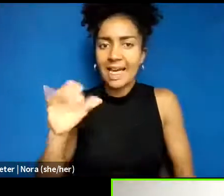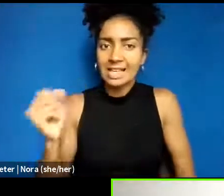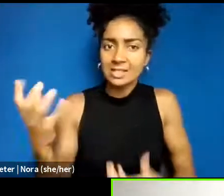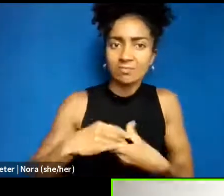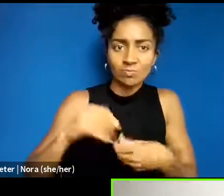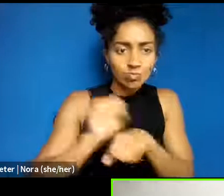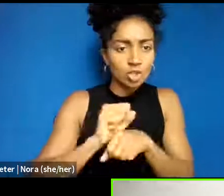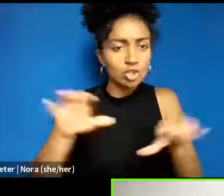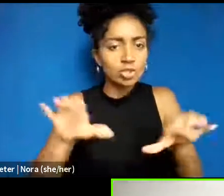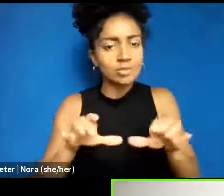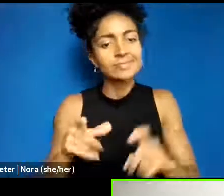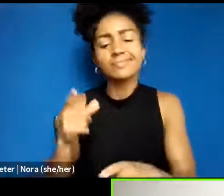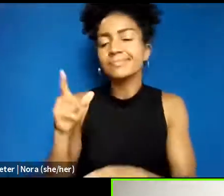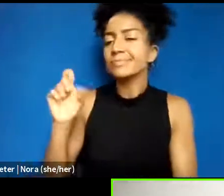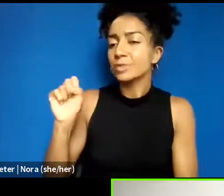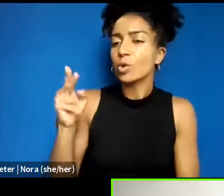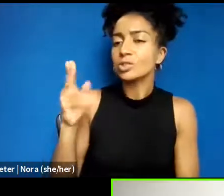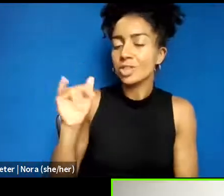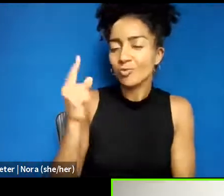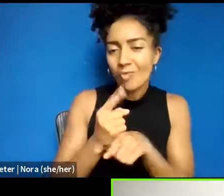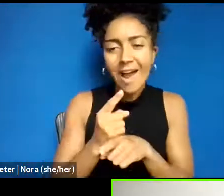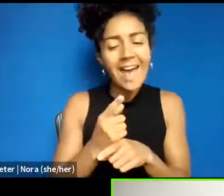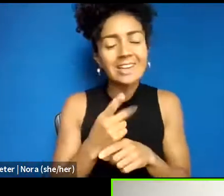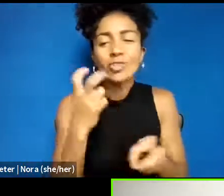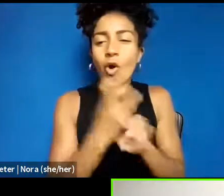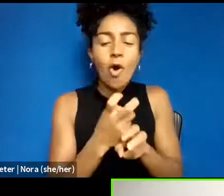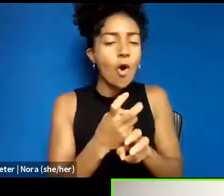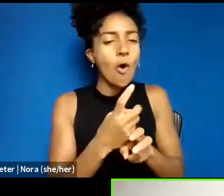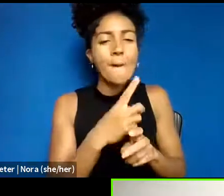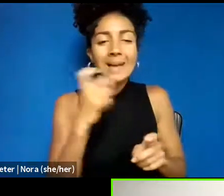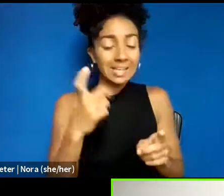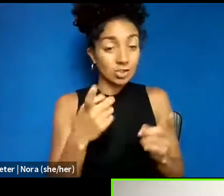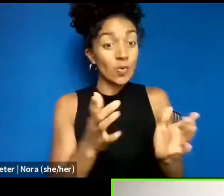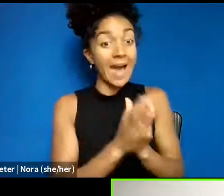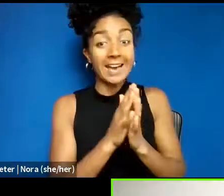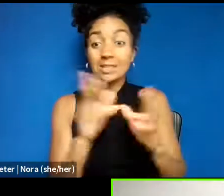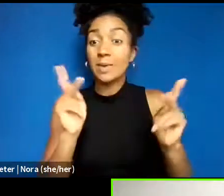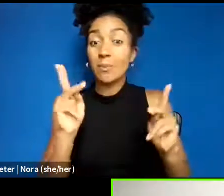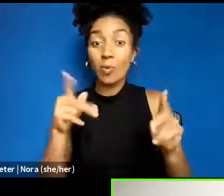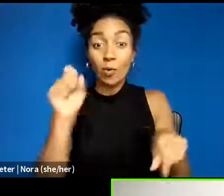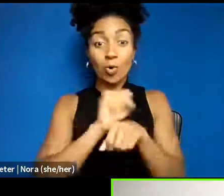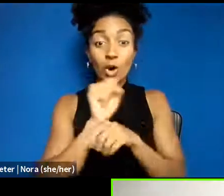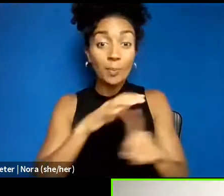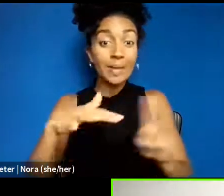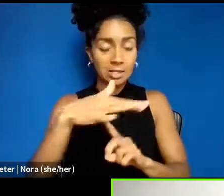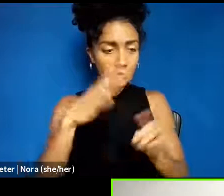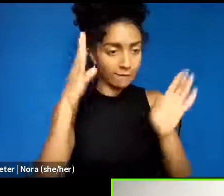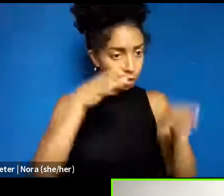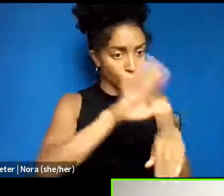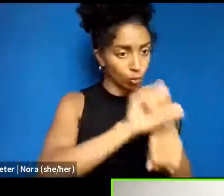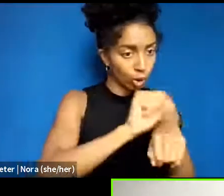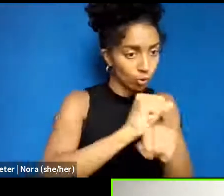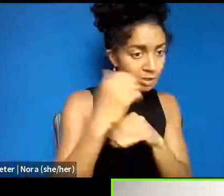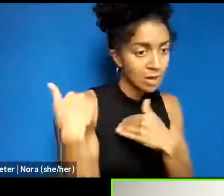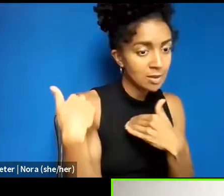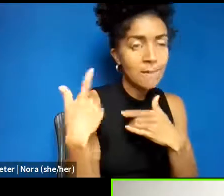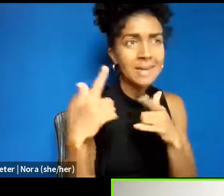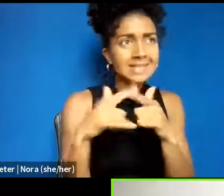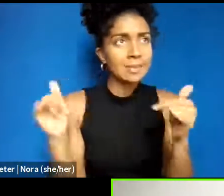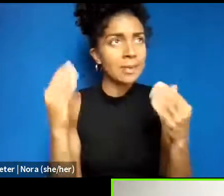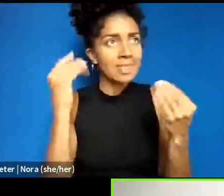things, and on top of that, think about their people. And that to me is the nugget, because you're asking them to think about their